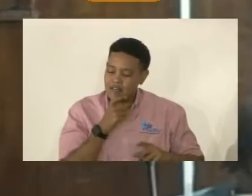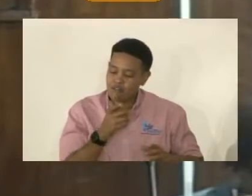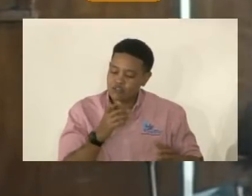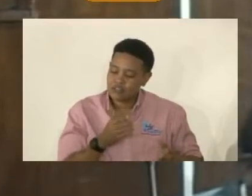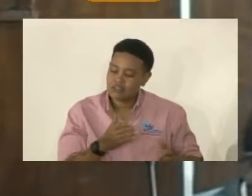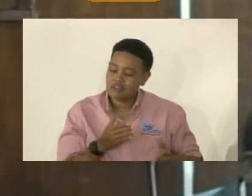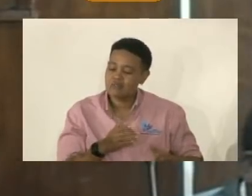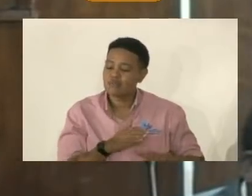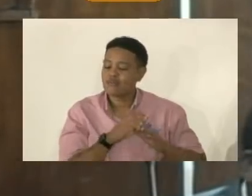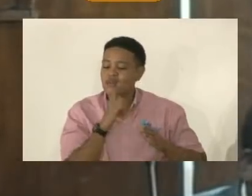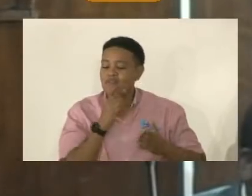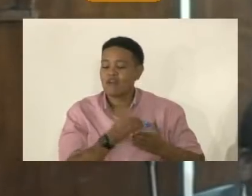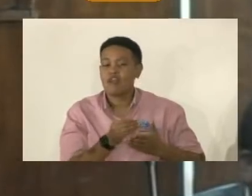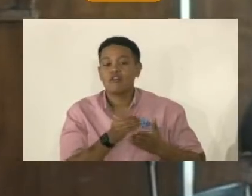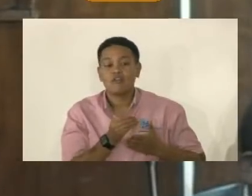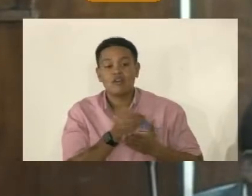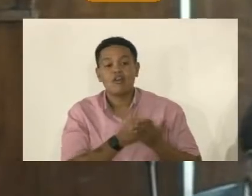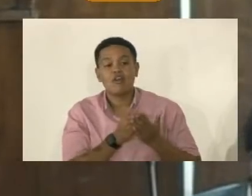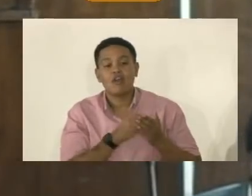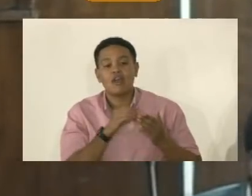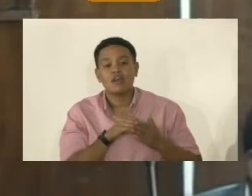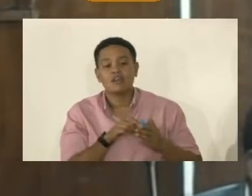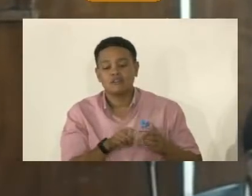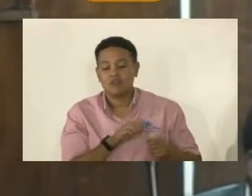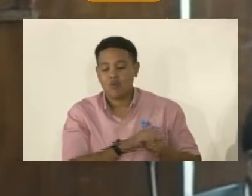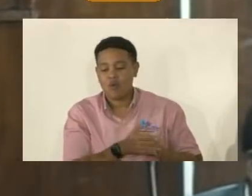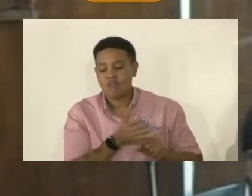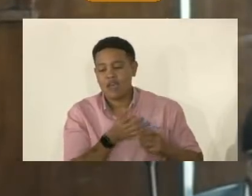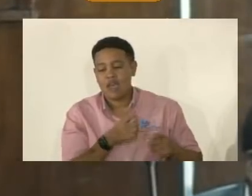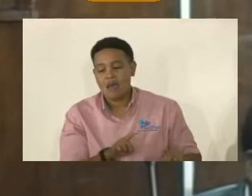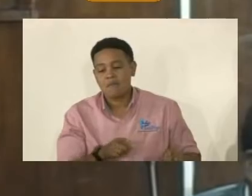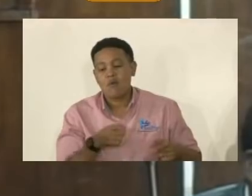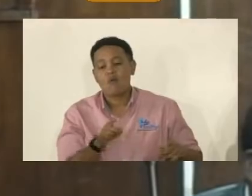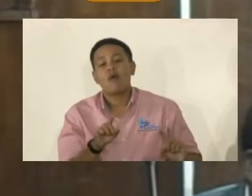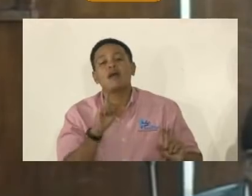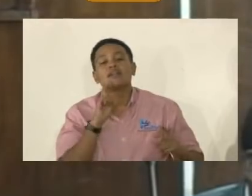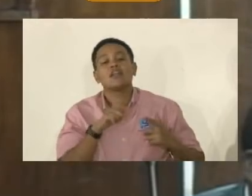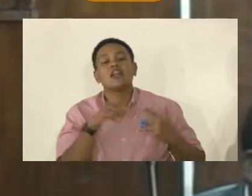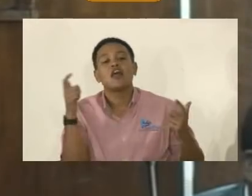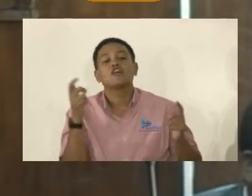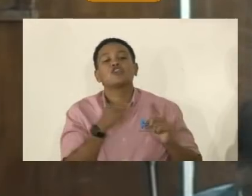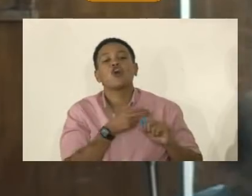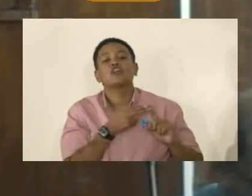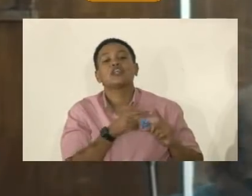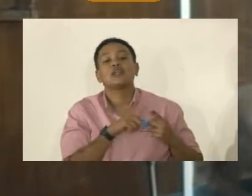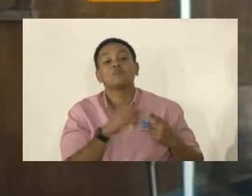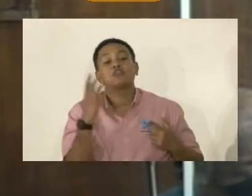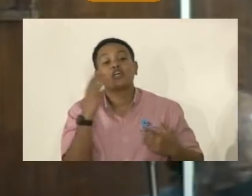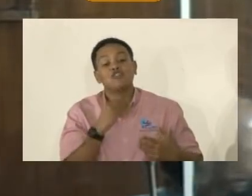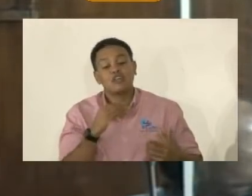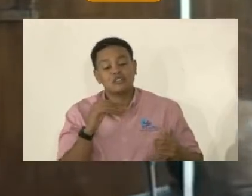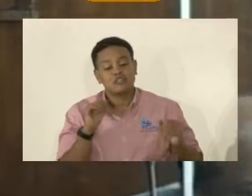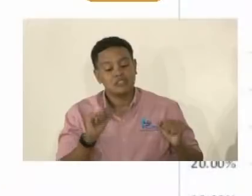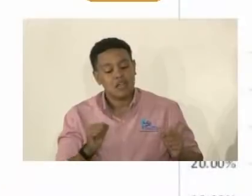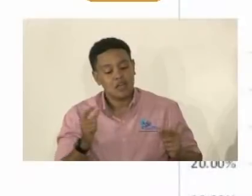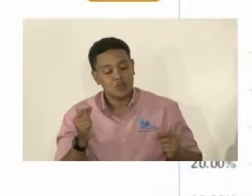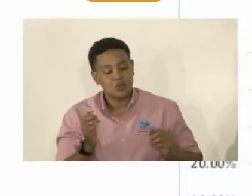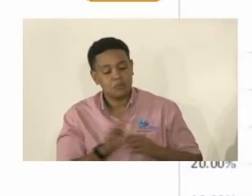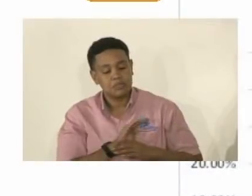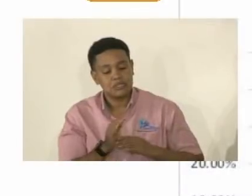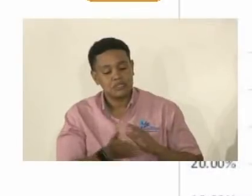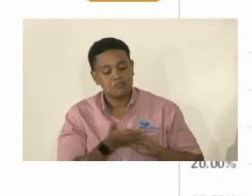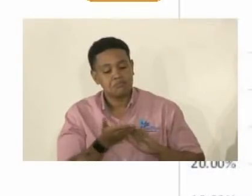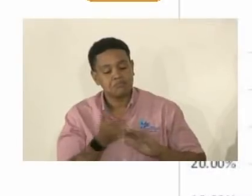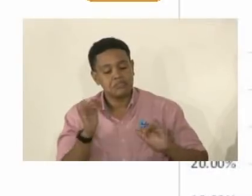traditional bread in the name of COVID restrictions, even while the larger hotels and attractions were able to conduct business